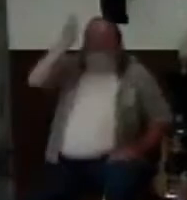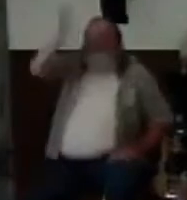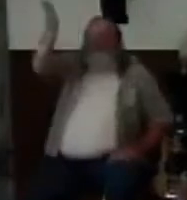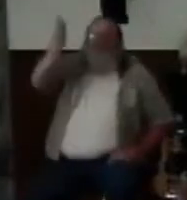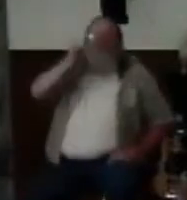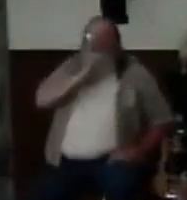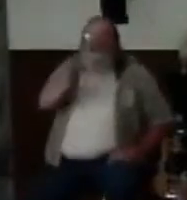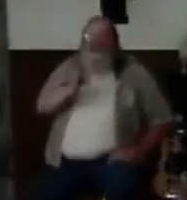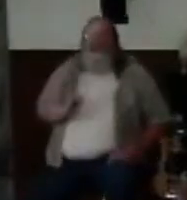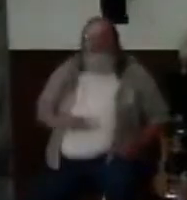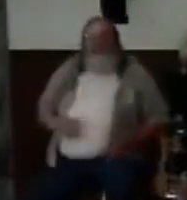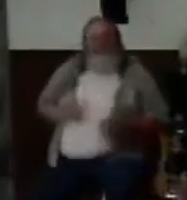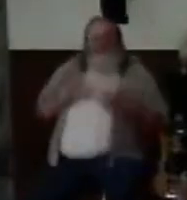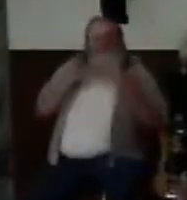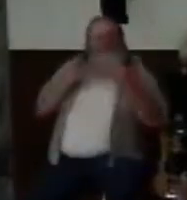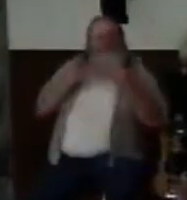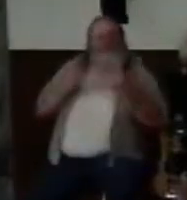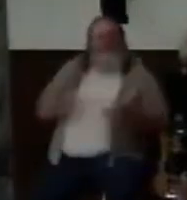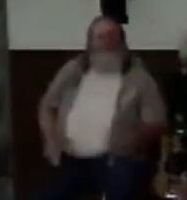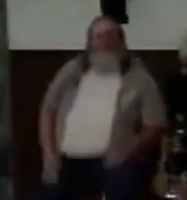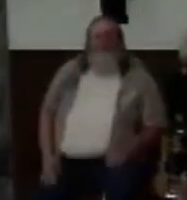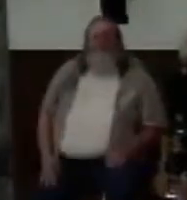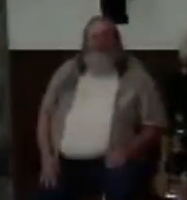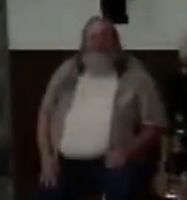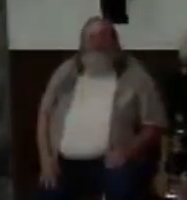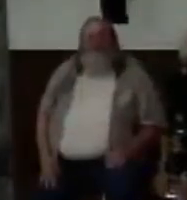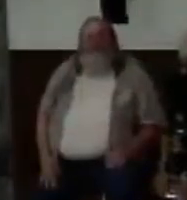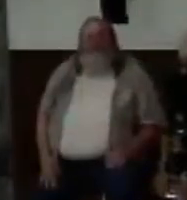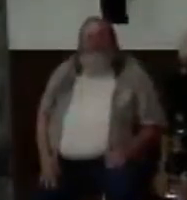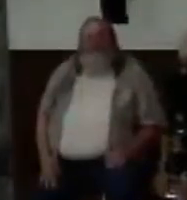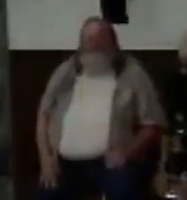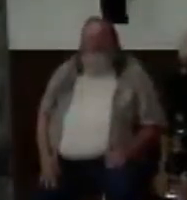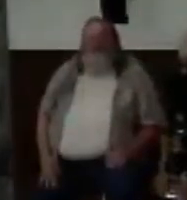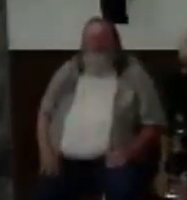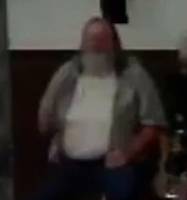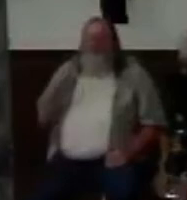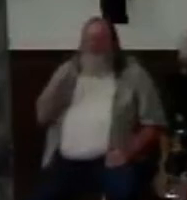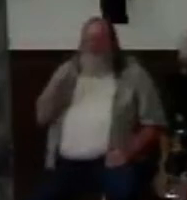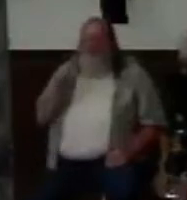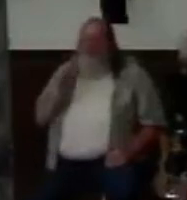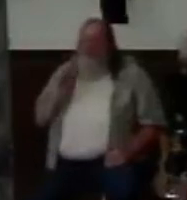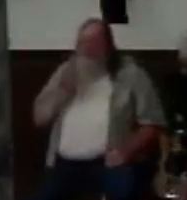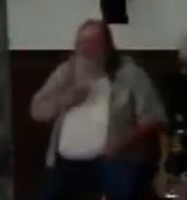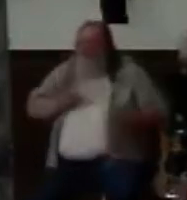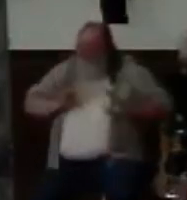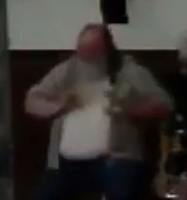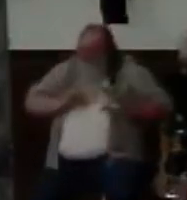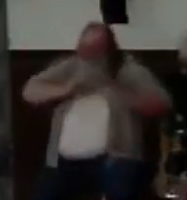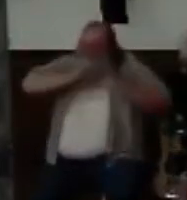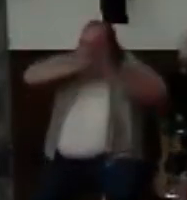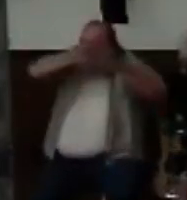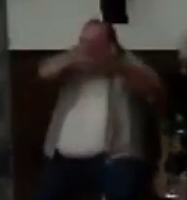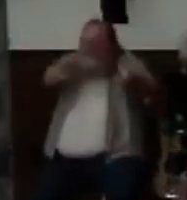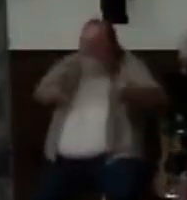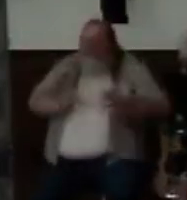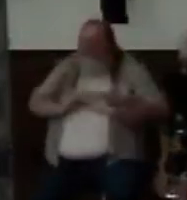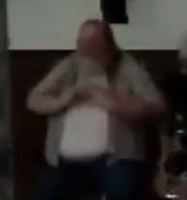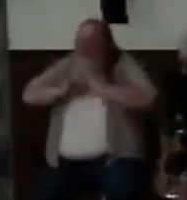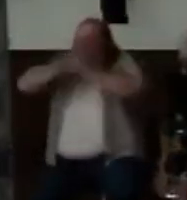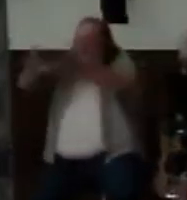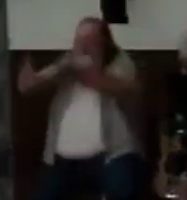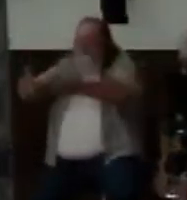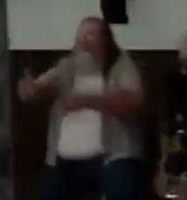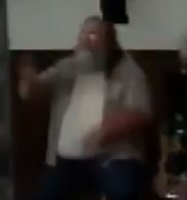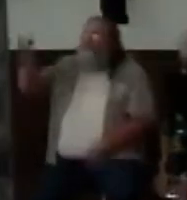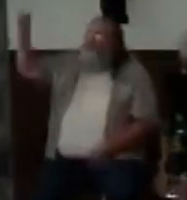alive. We act out our faith. We pour it out. He'll fill us back up. Pour